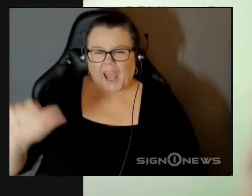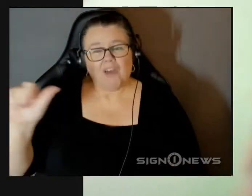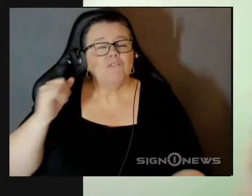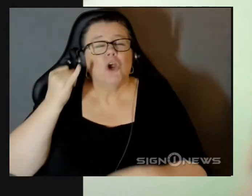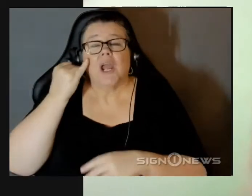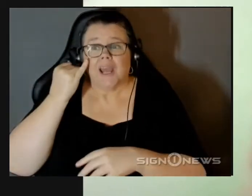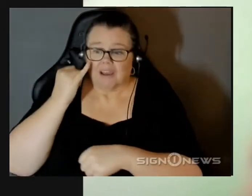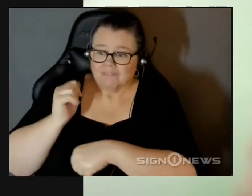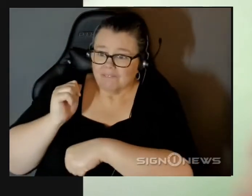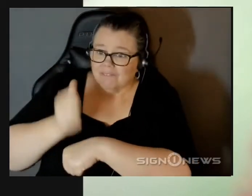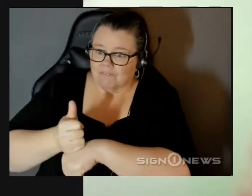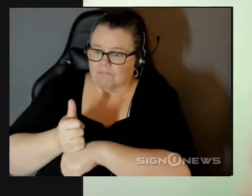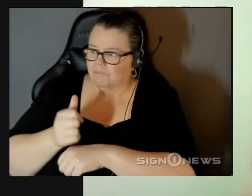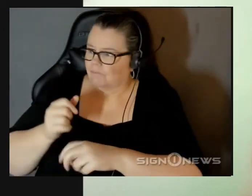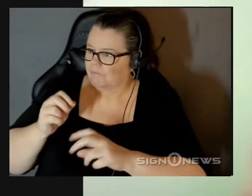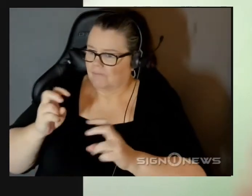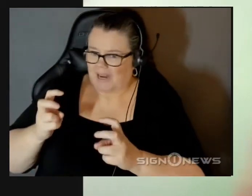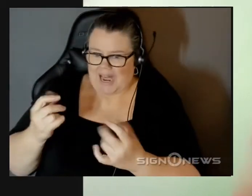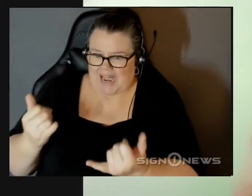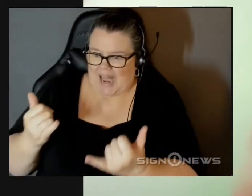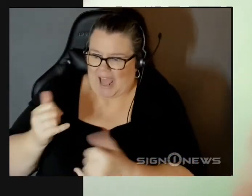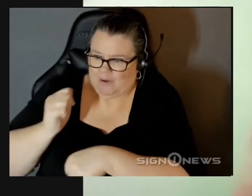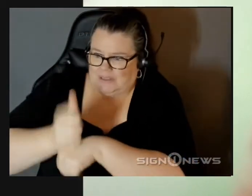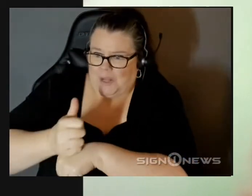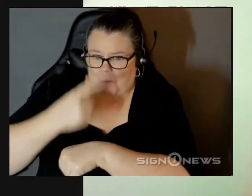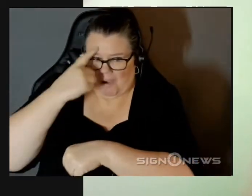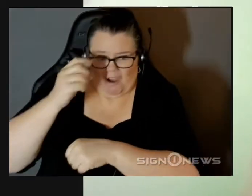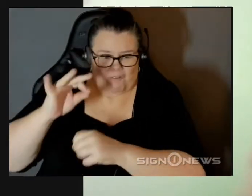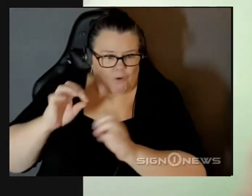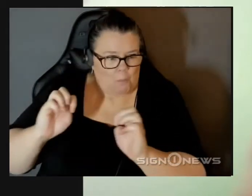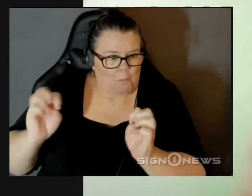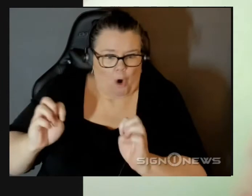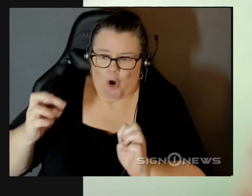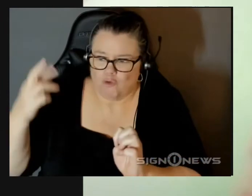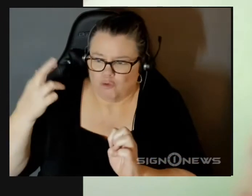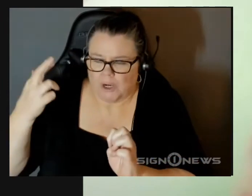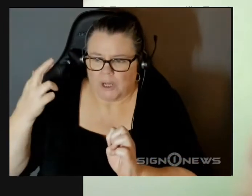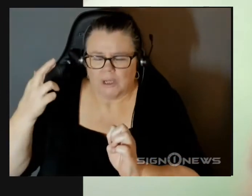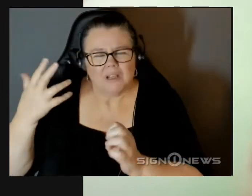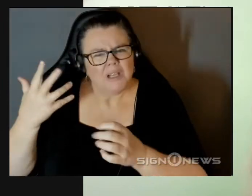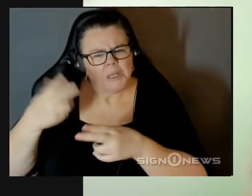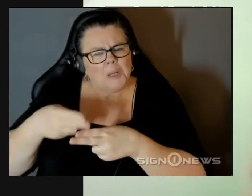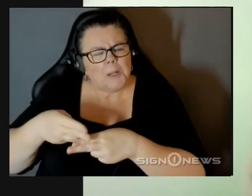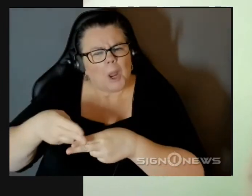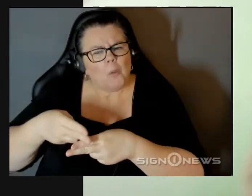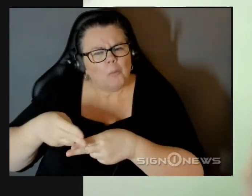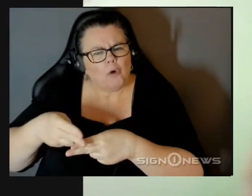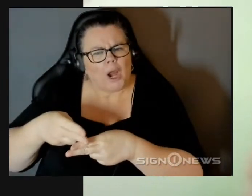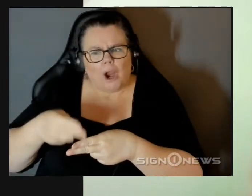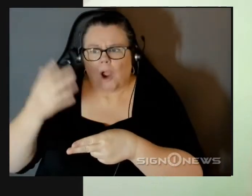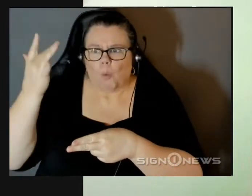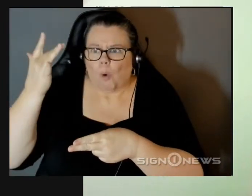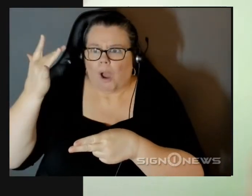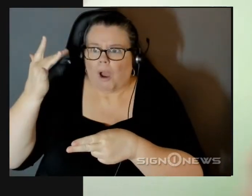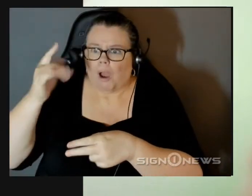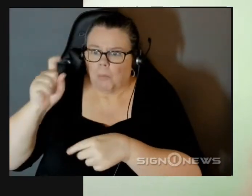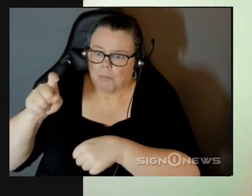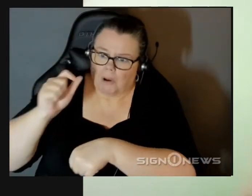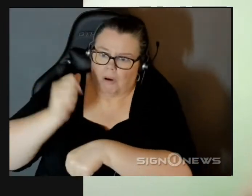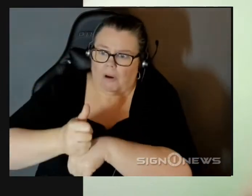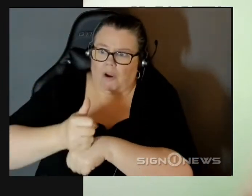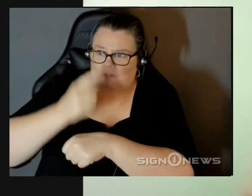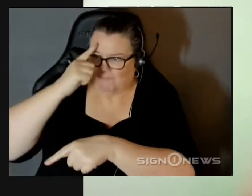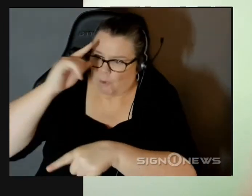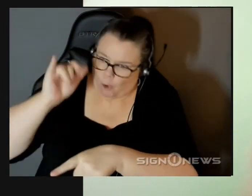why are we viewing it as the end result rather than a way station to really assess things? Guardianships can be